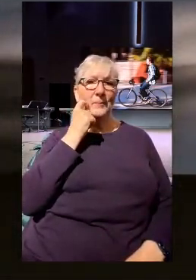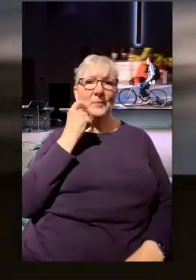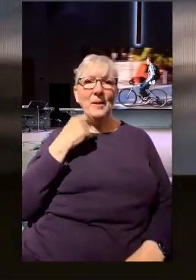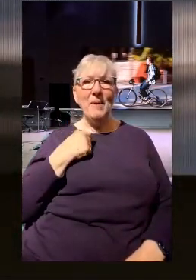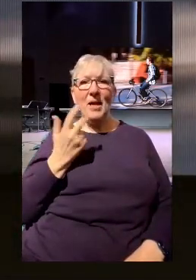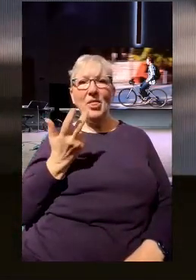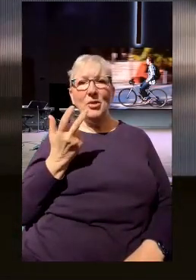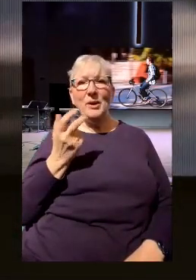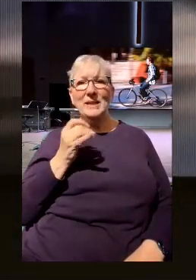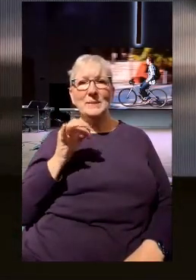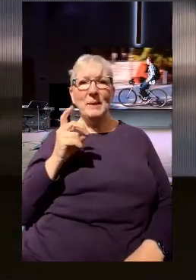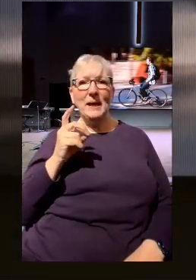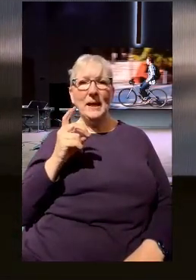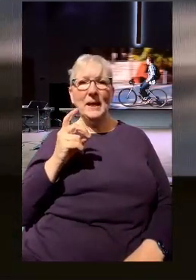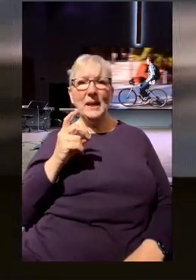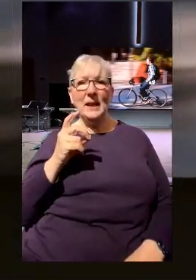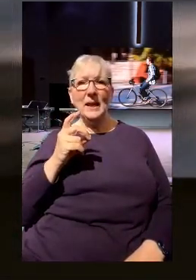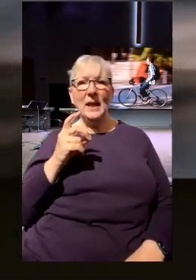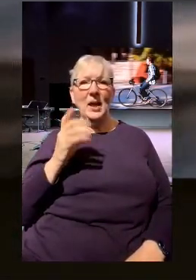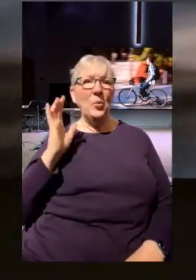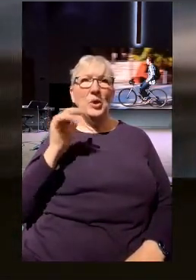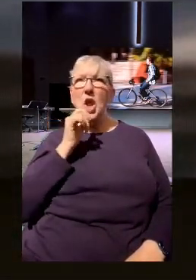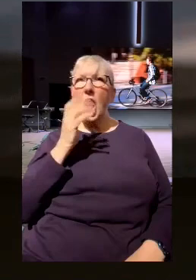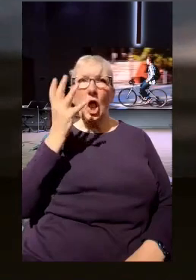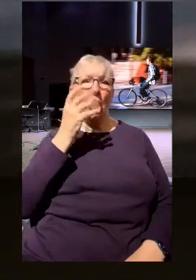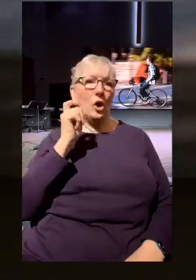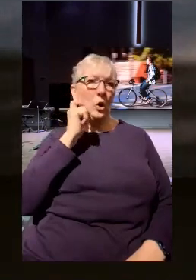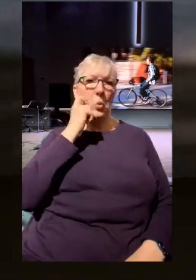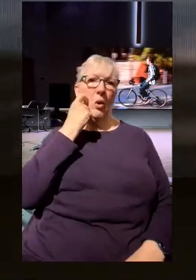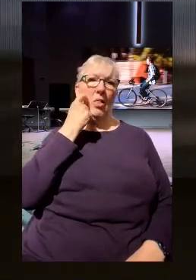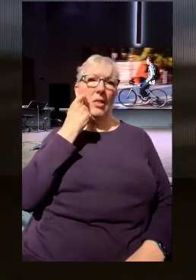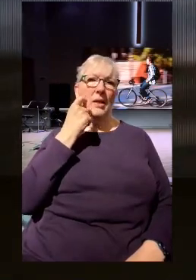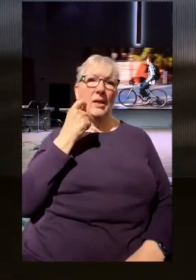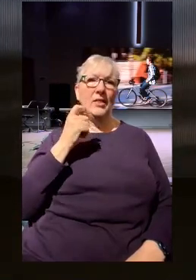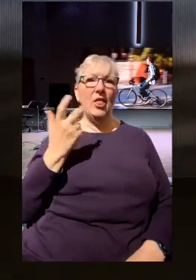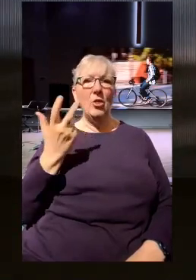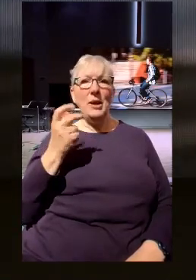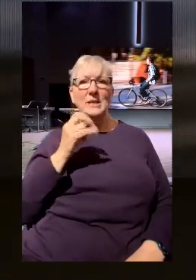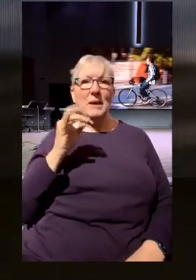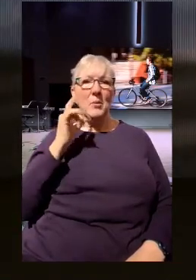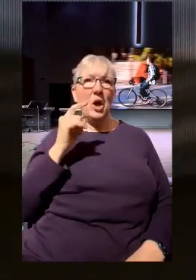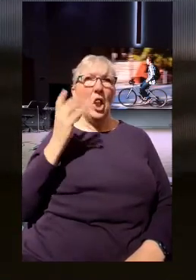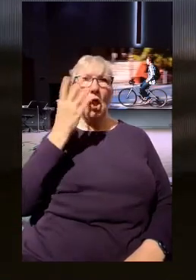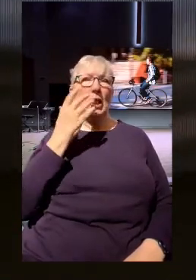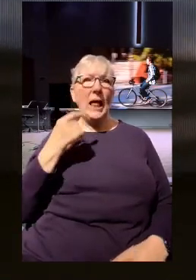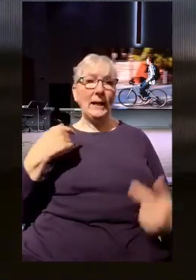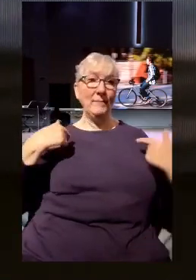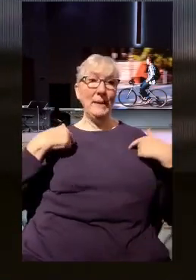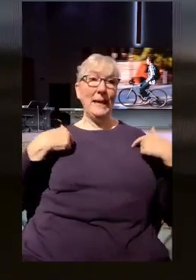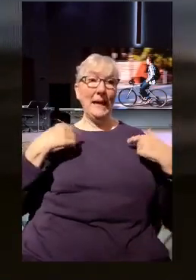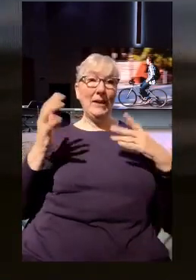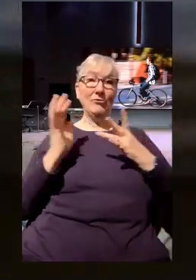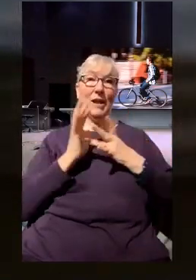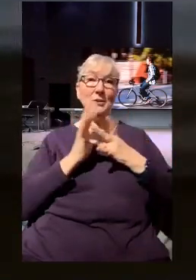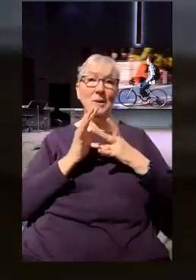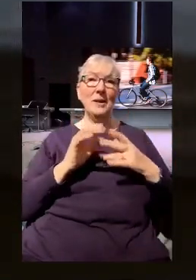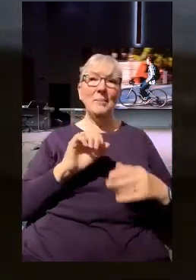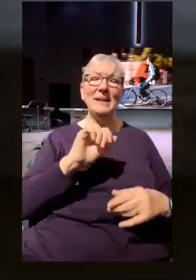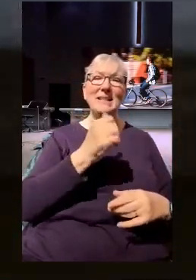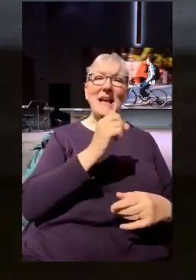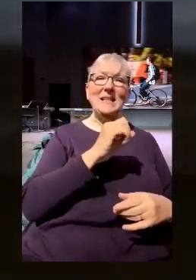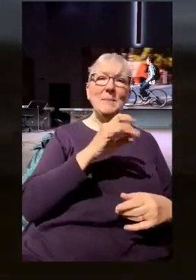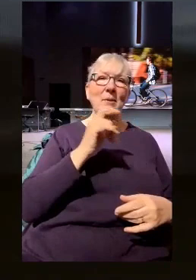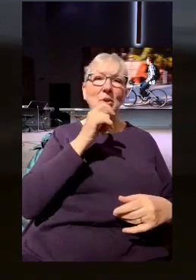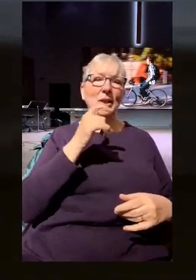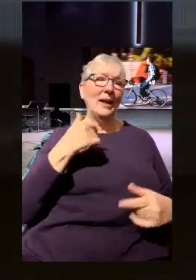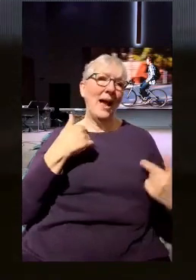off the vibe that I was cool, and I thought the 3-speed would say, I am a freshman, but the 10-speed would say, I'm not a